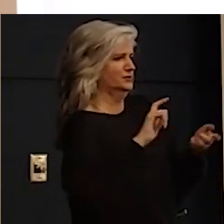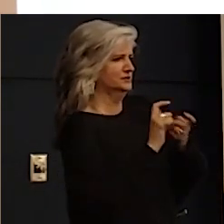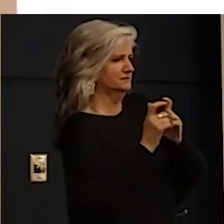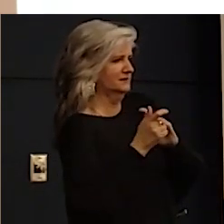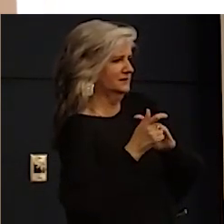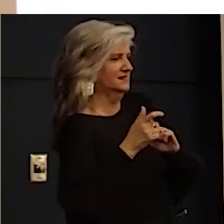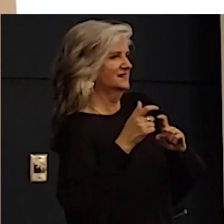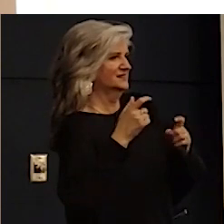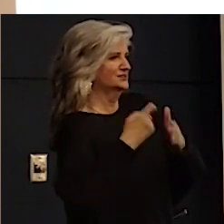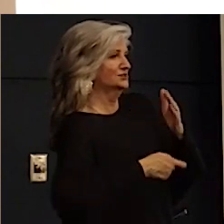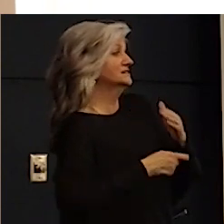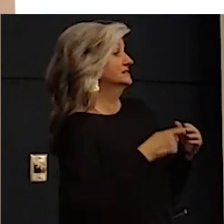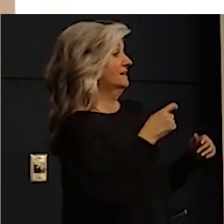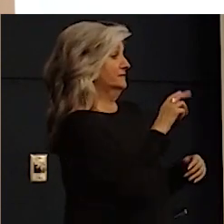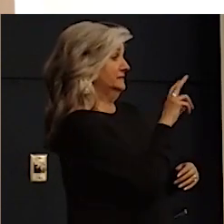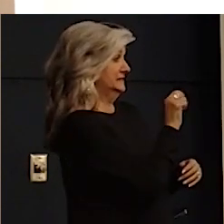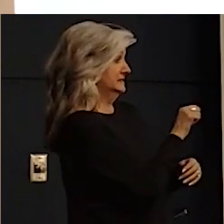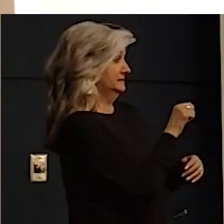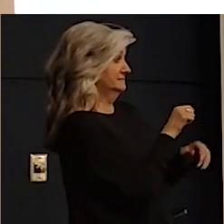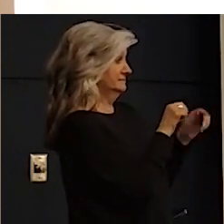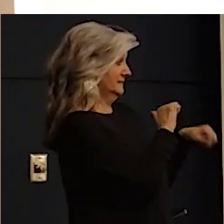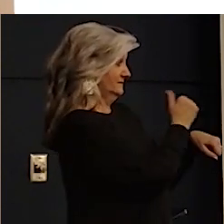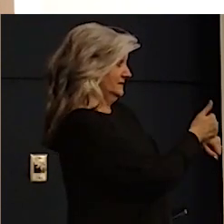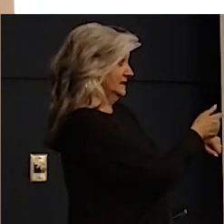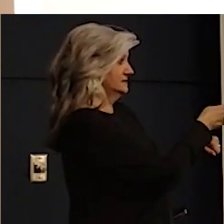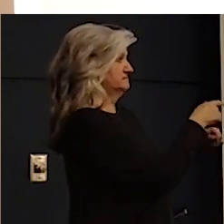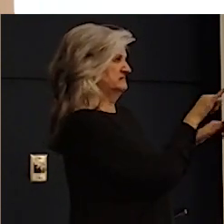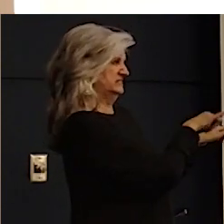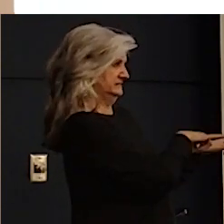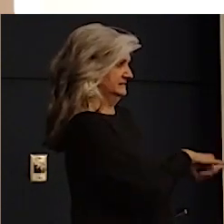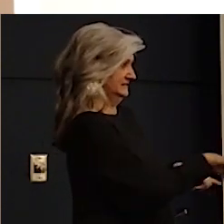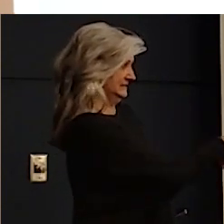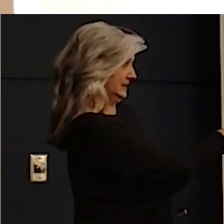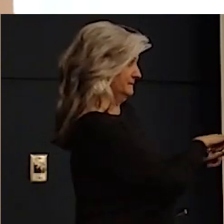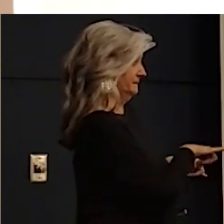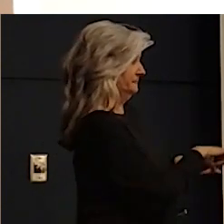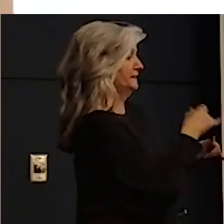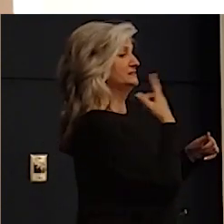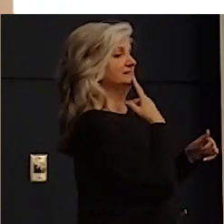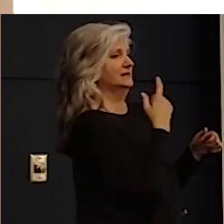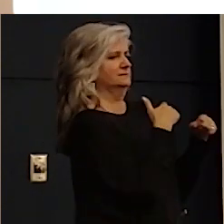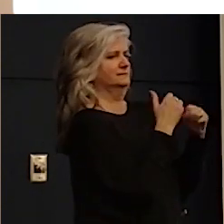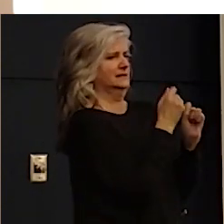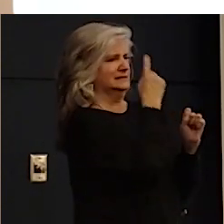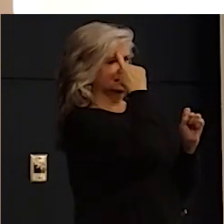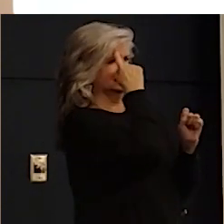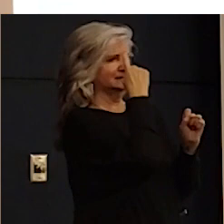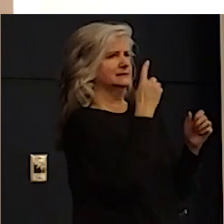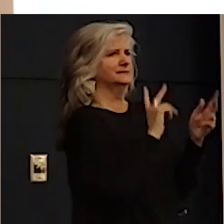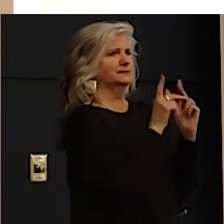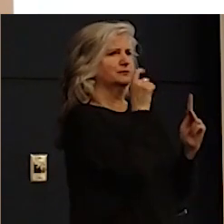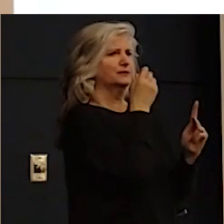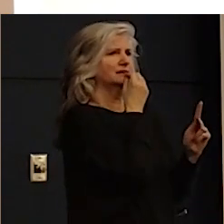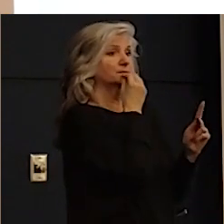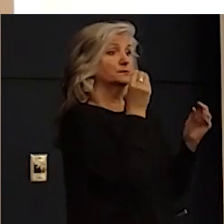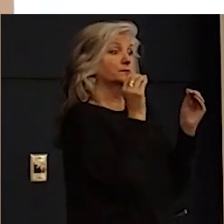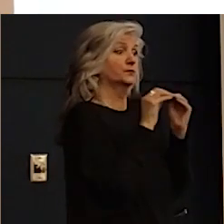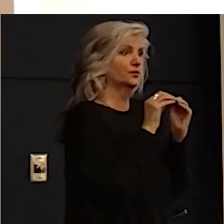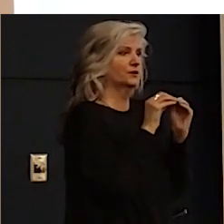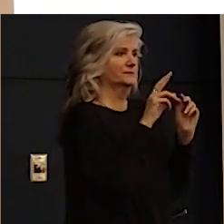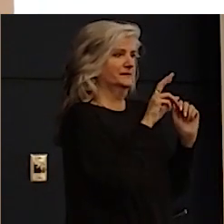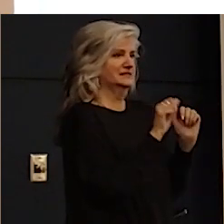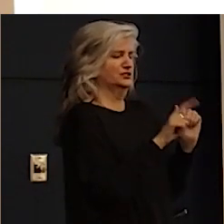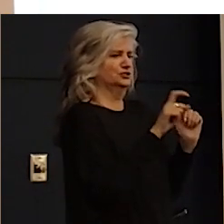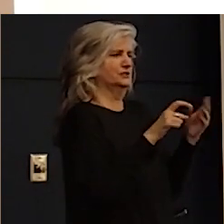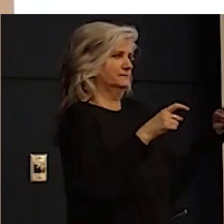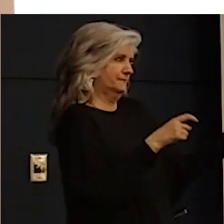have pizza, everybody pays the same price, fixed charge. Or you can say, well, maybe that doesn't make sense. Maybe people that ate more of the pizza that I ordered should